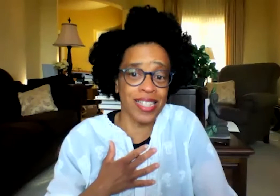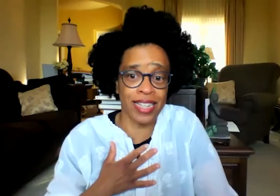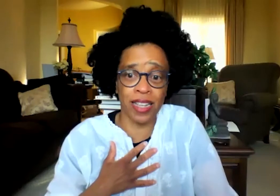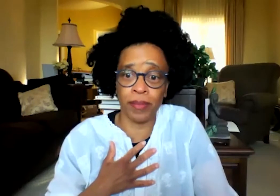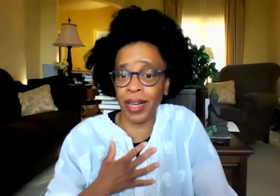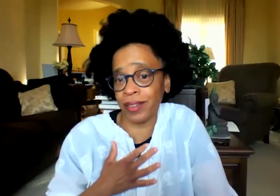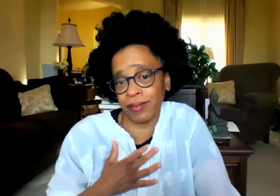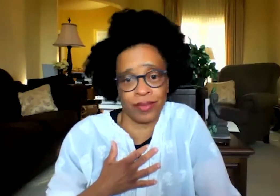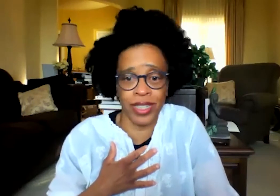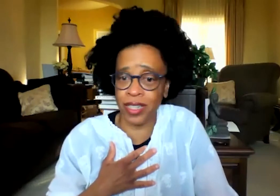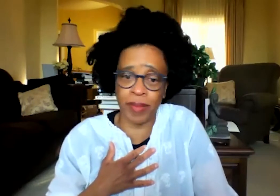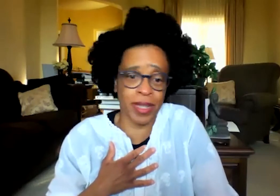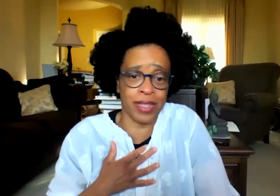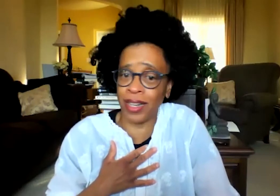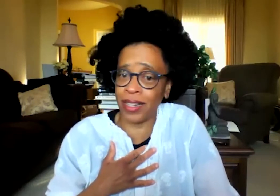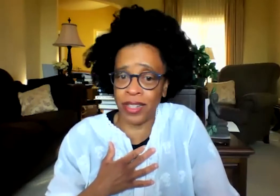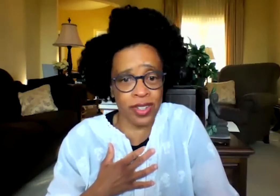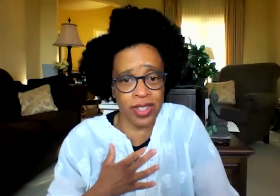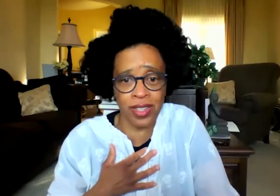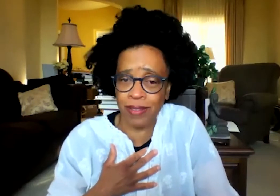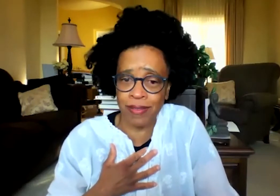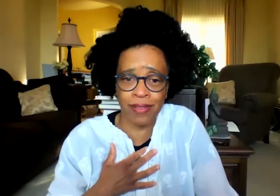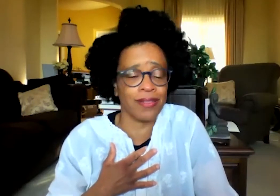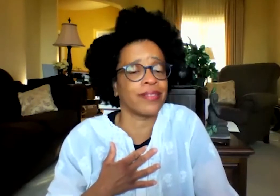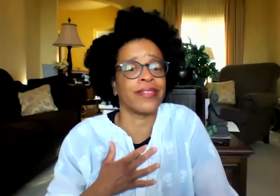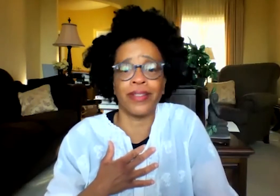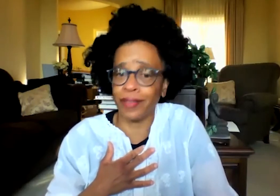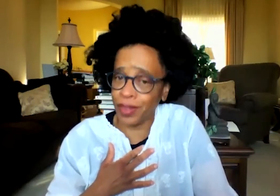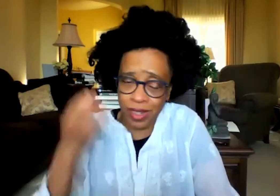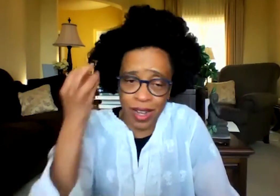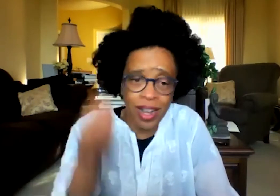As has anti-Black racism and anti-Indigenous,